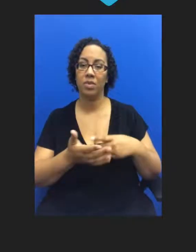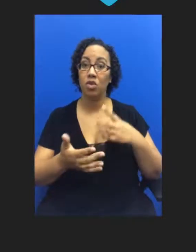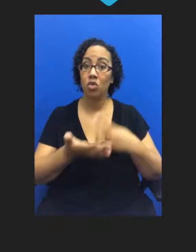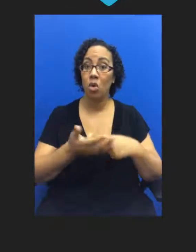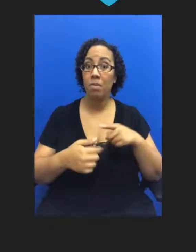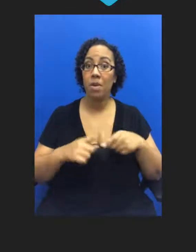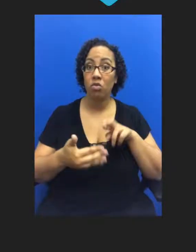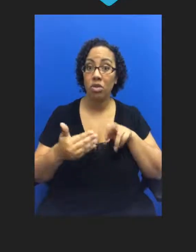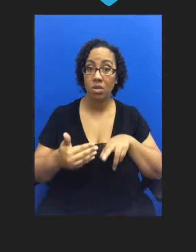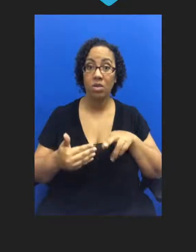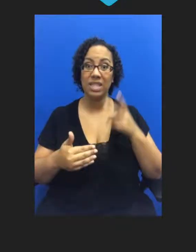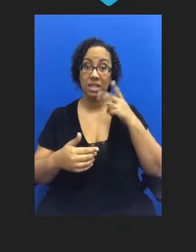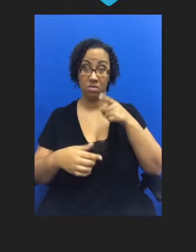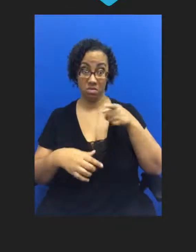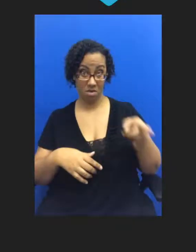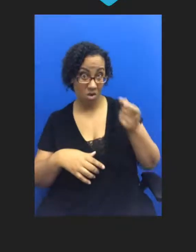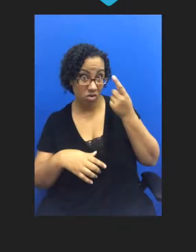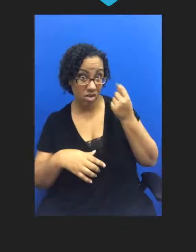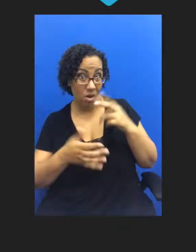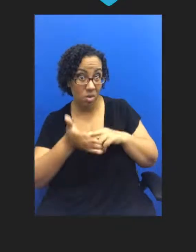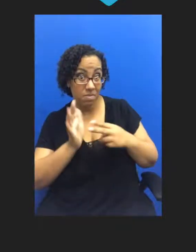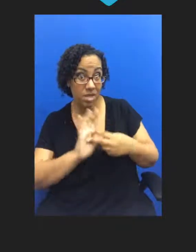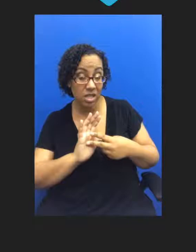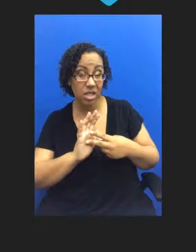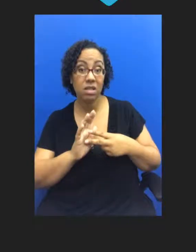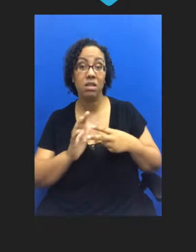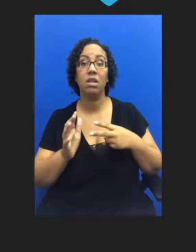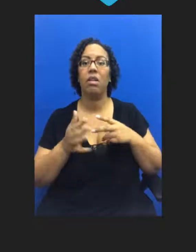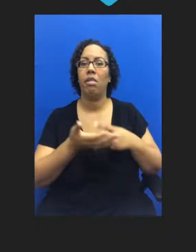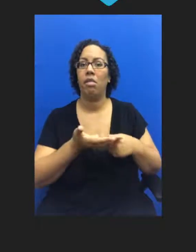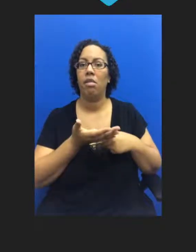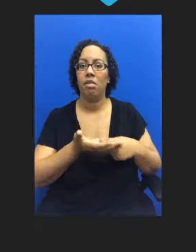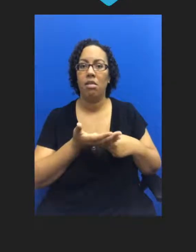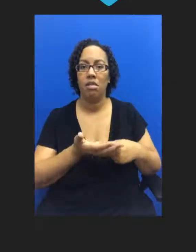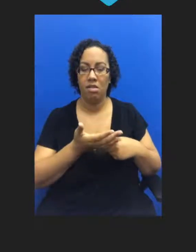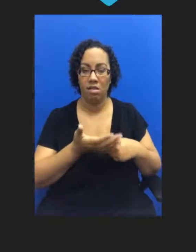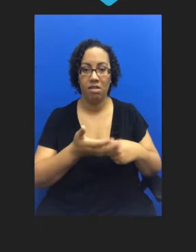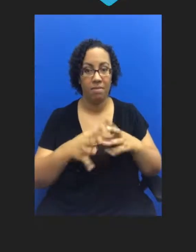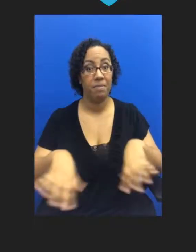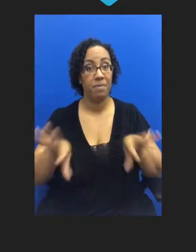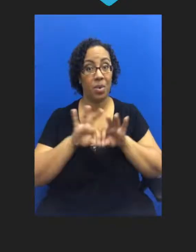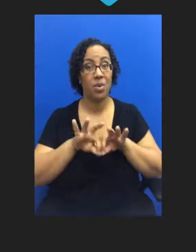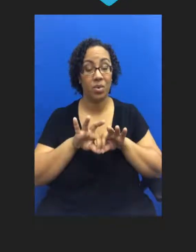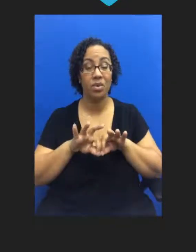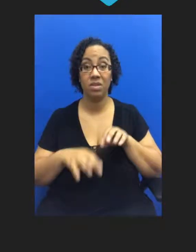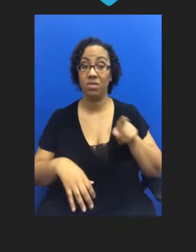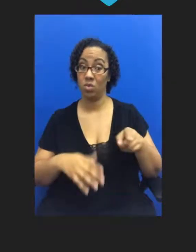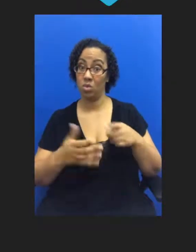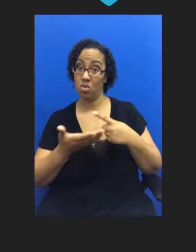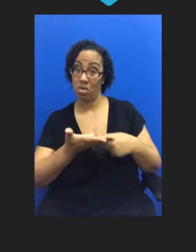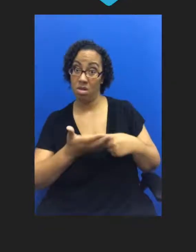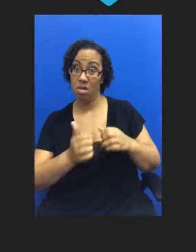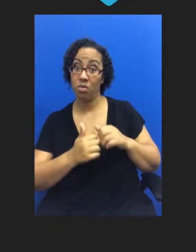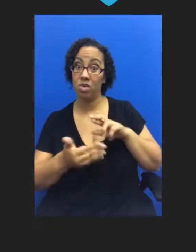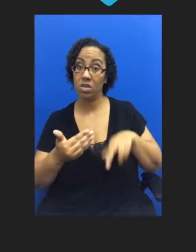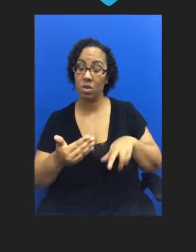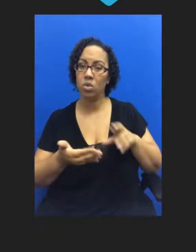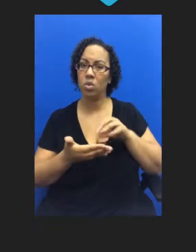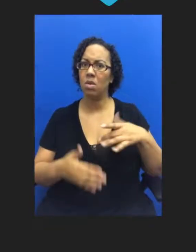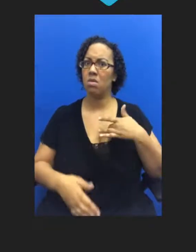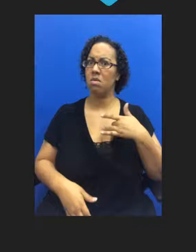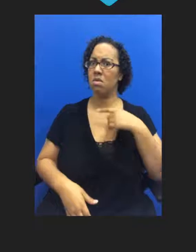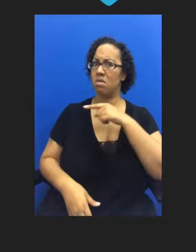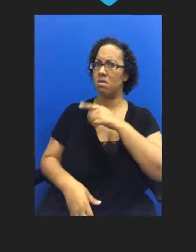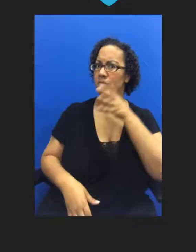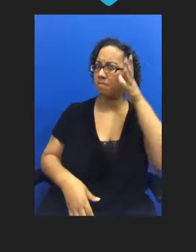to attend to it? Did they feel that it wasn't their best test day? Do they even understand the purpose behind the test? These are